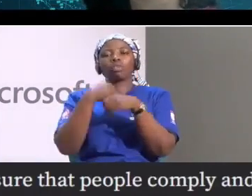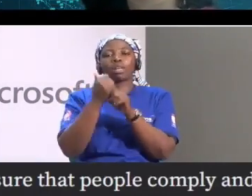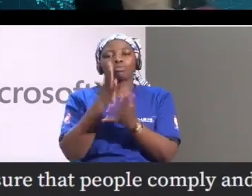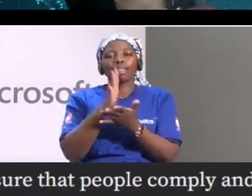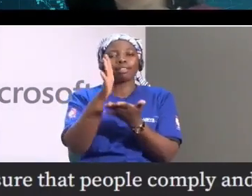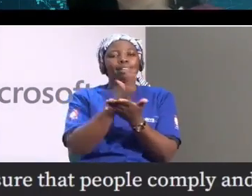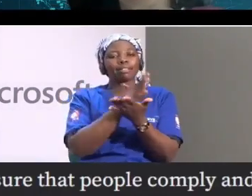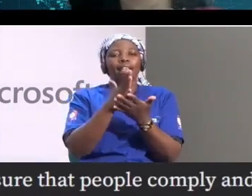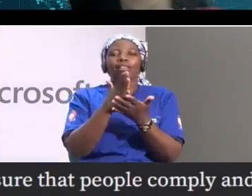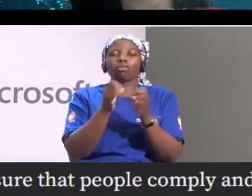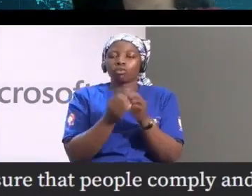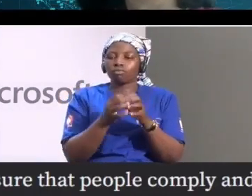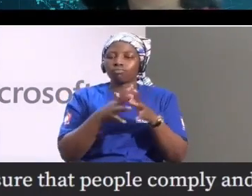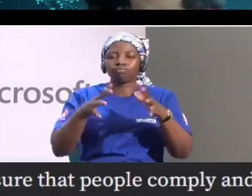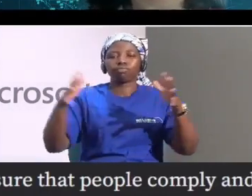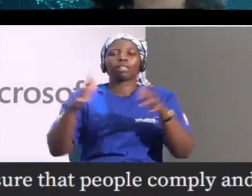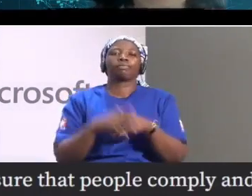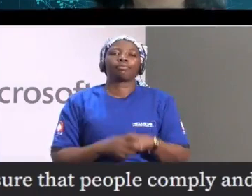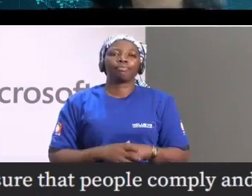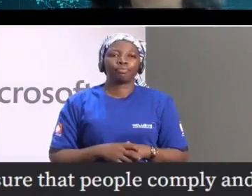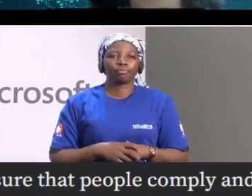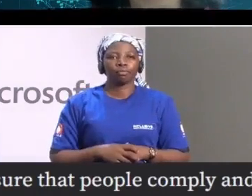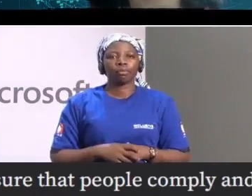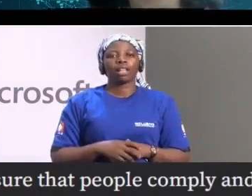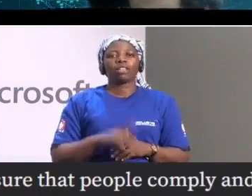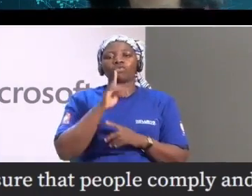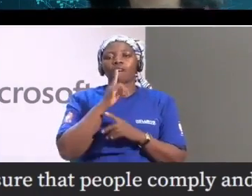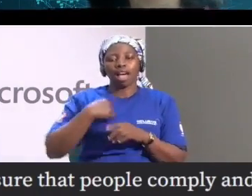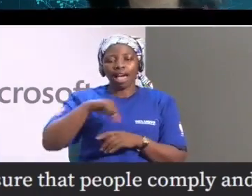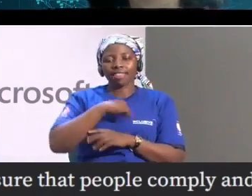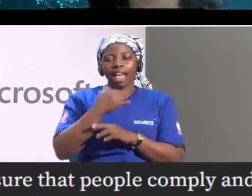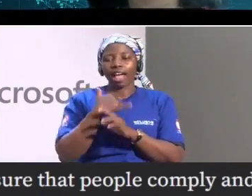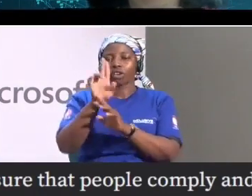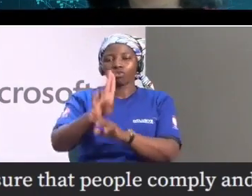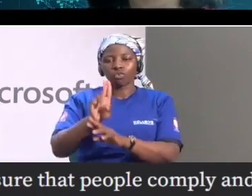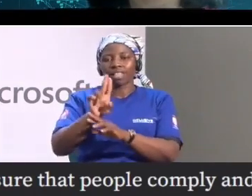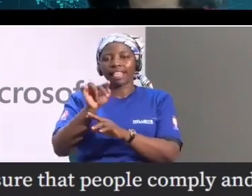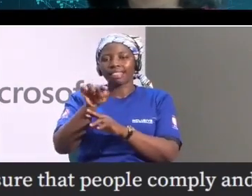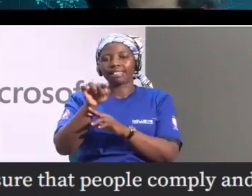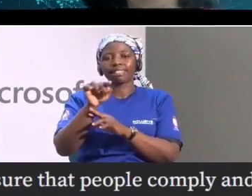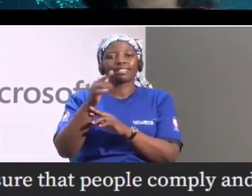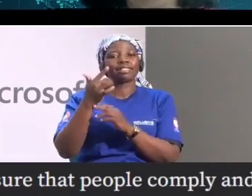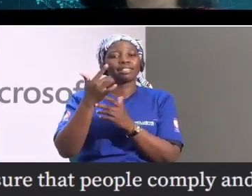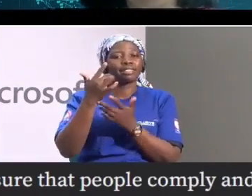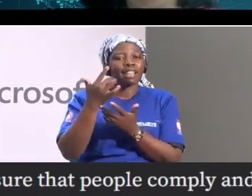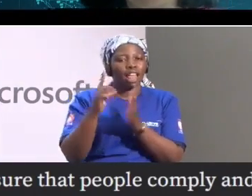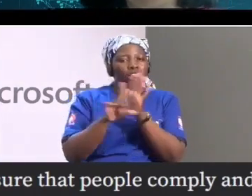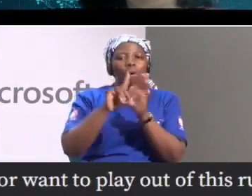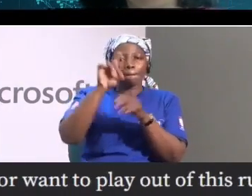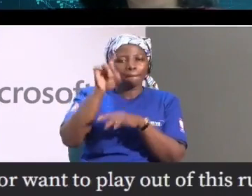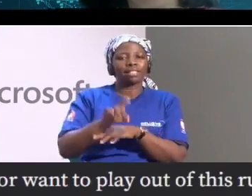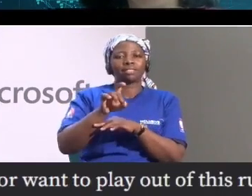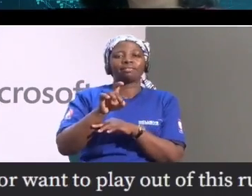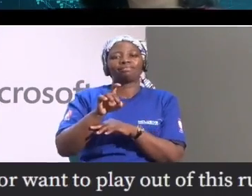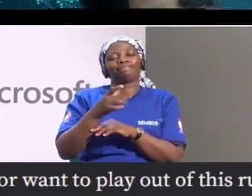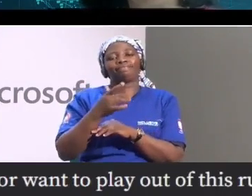into mainstreaming of accessibility. So in essence, we have adopted the mantra that it cannot be done without us